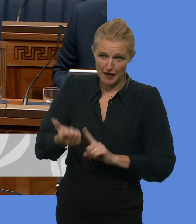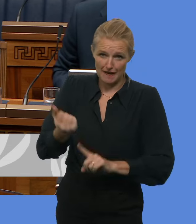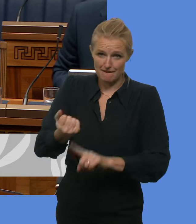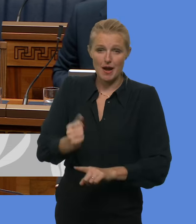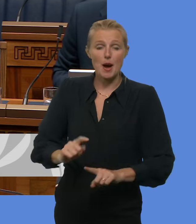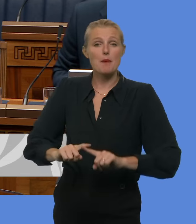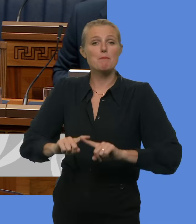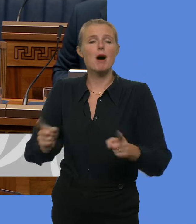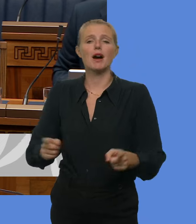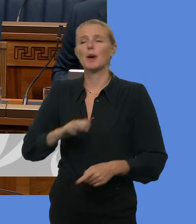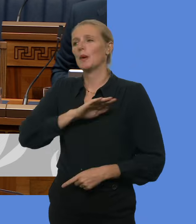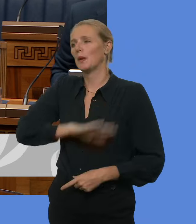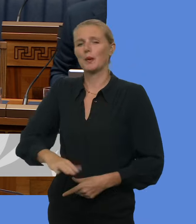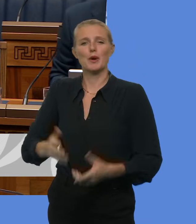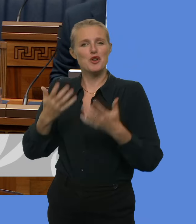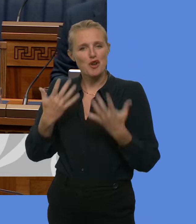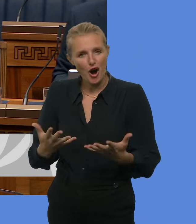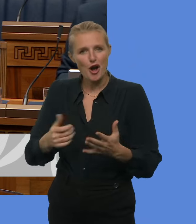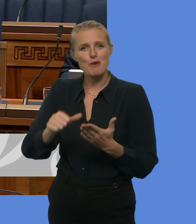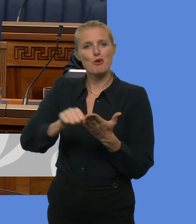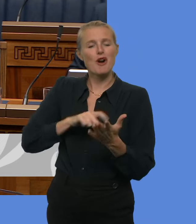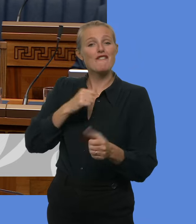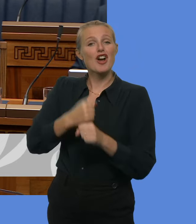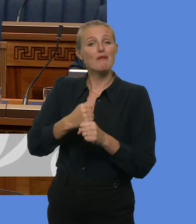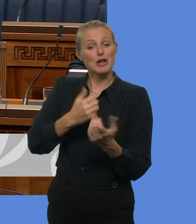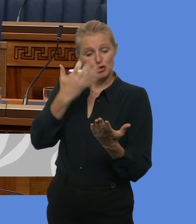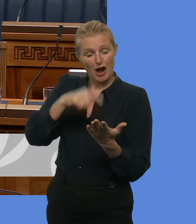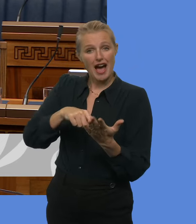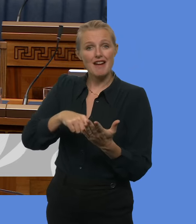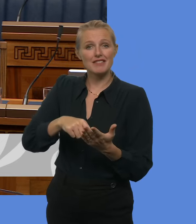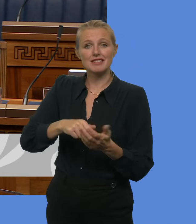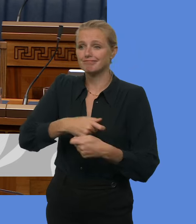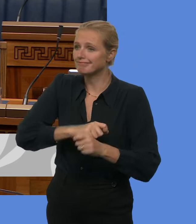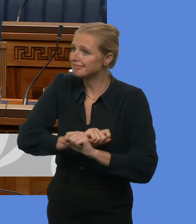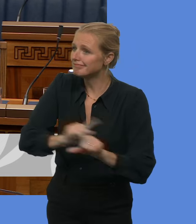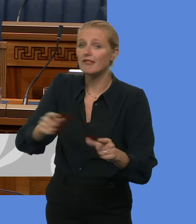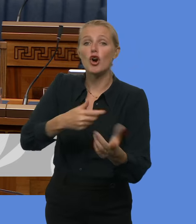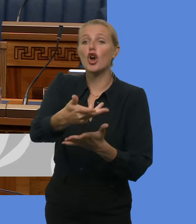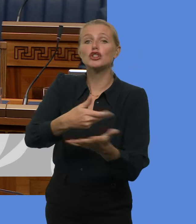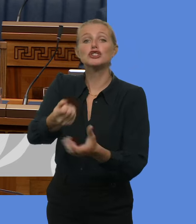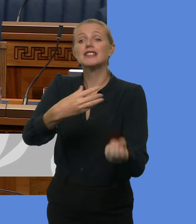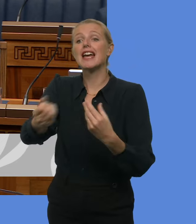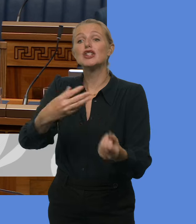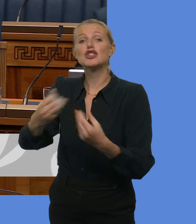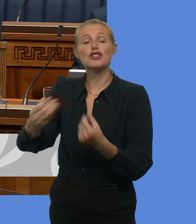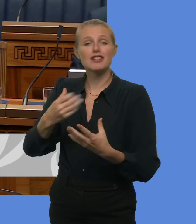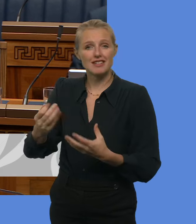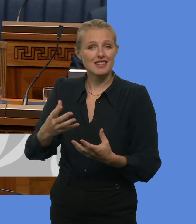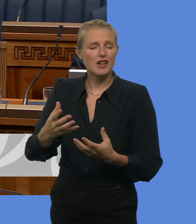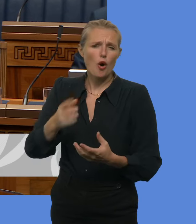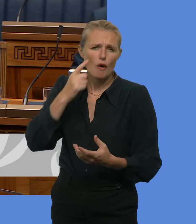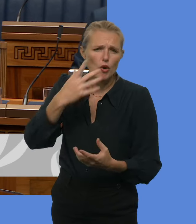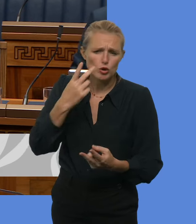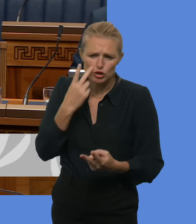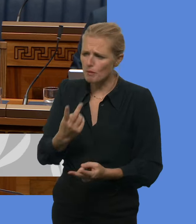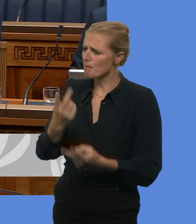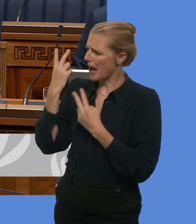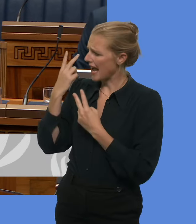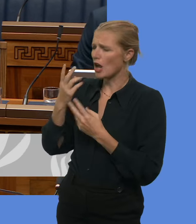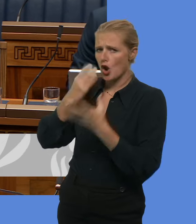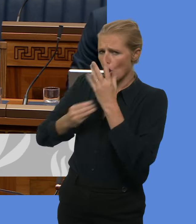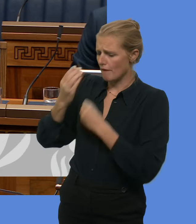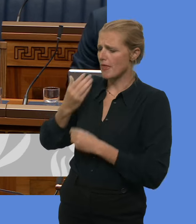that we have the draft programme for government out to consultation. Ultimately, we can look back and learn, but what we must be about is looking forward, addressing those